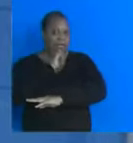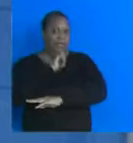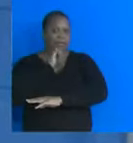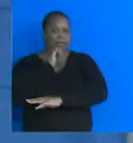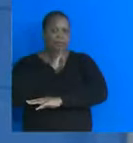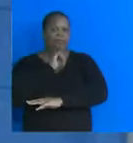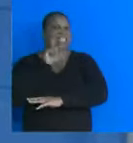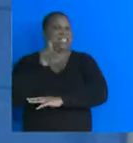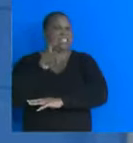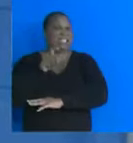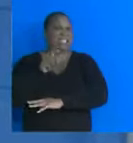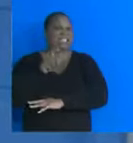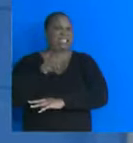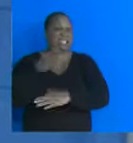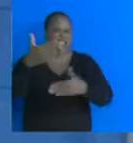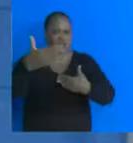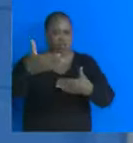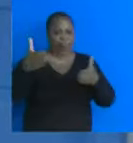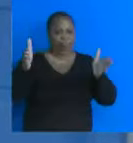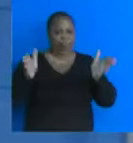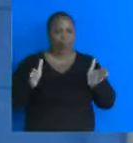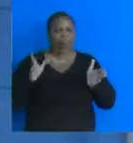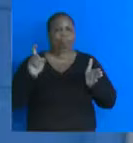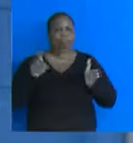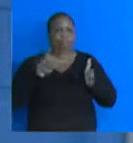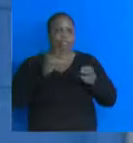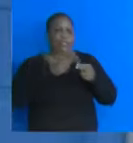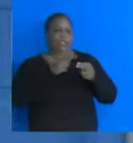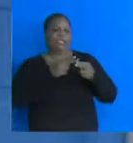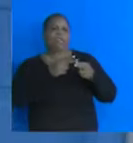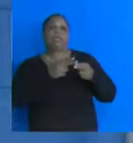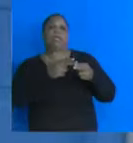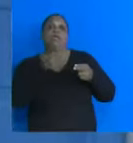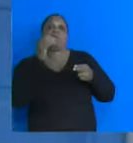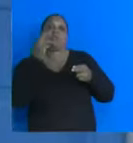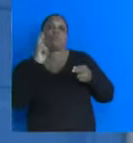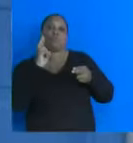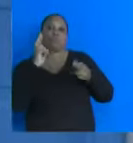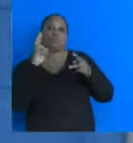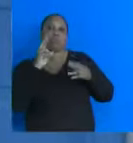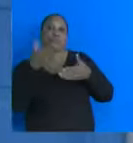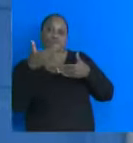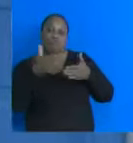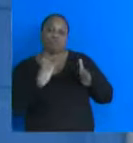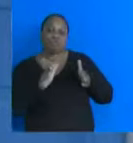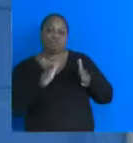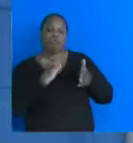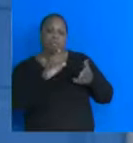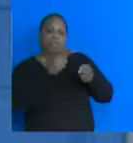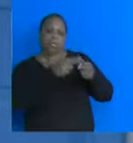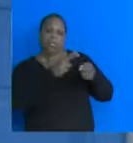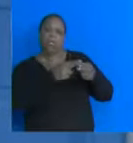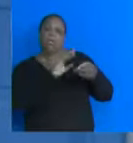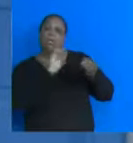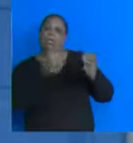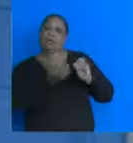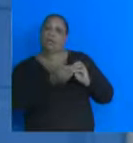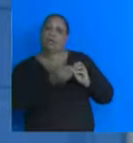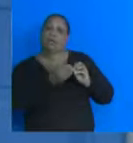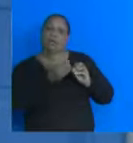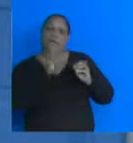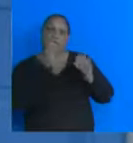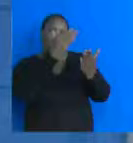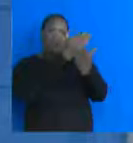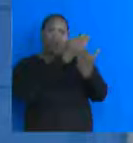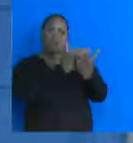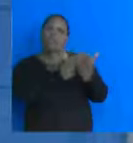The essential care package should have the room number visible, and the recommended items should include key